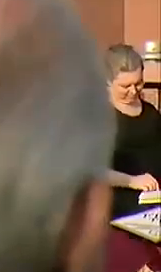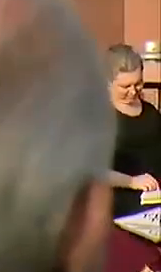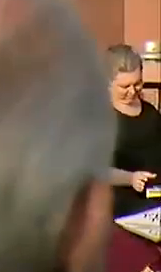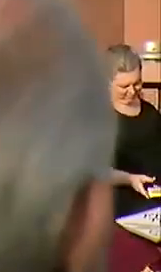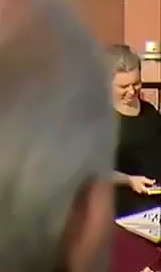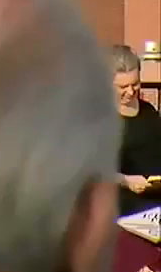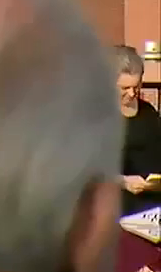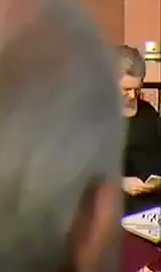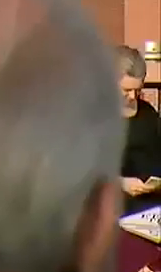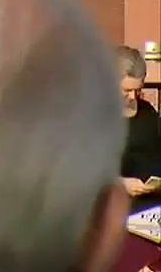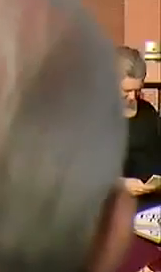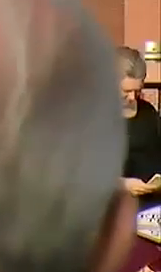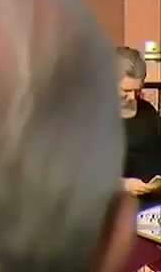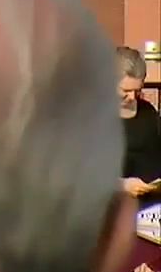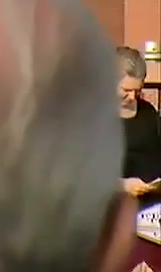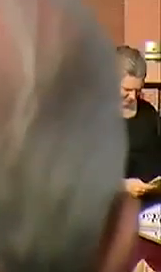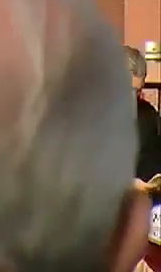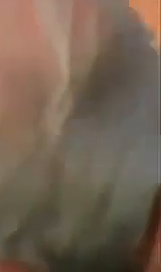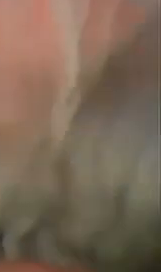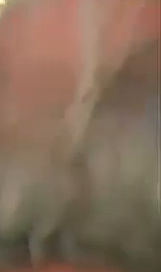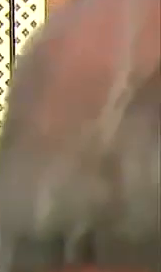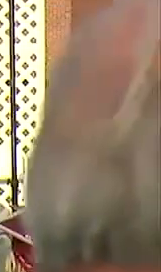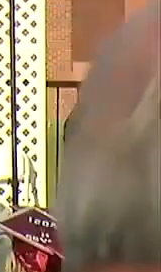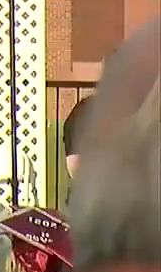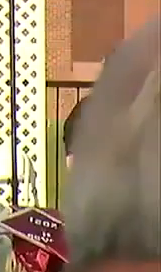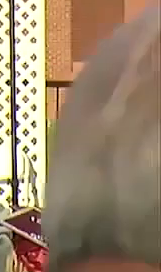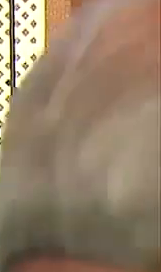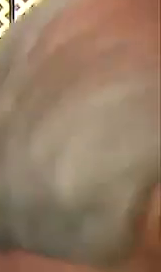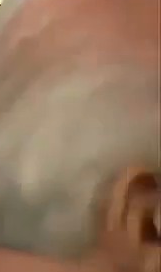Olivia Nicole Ash.